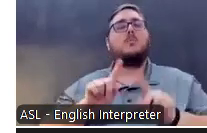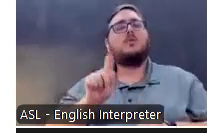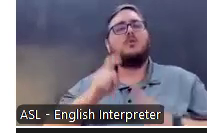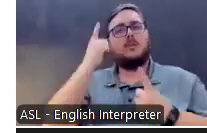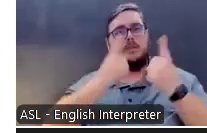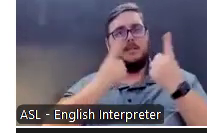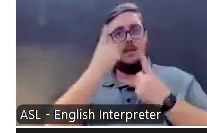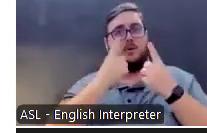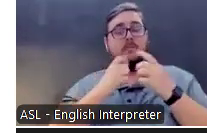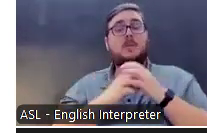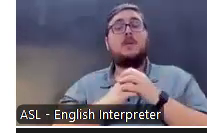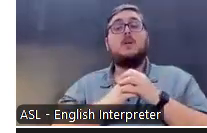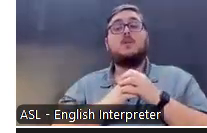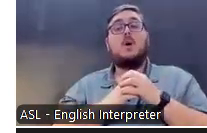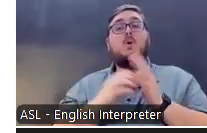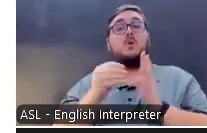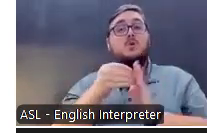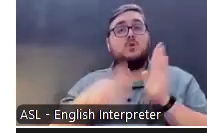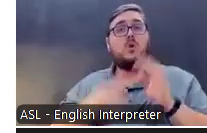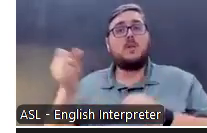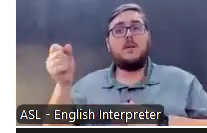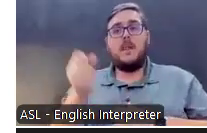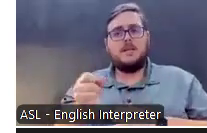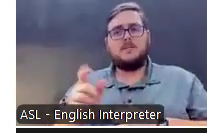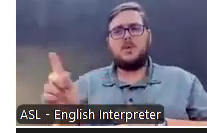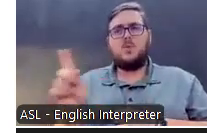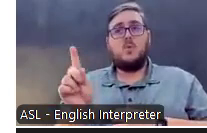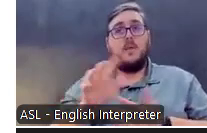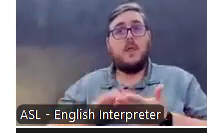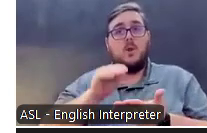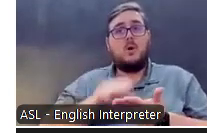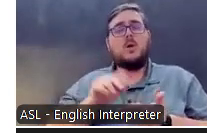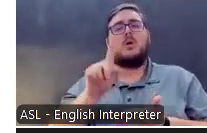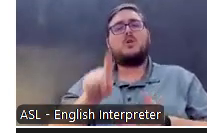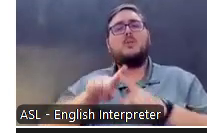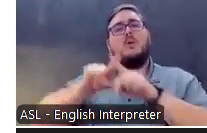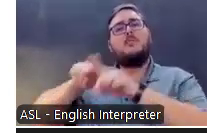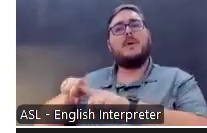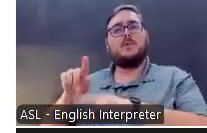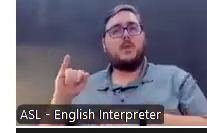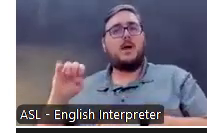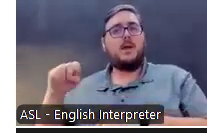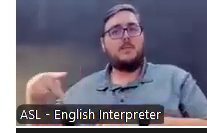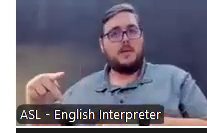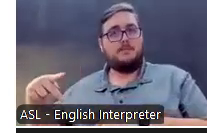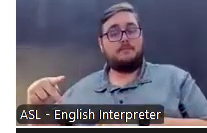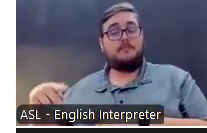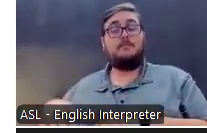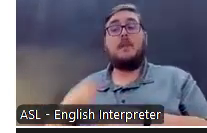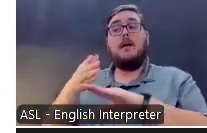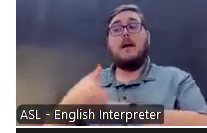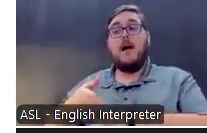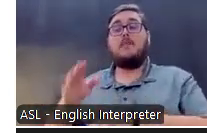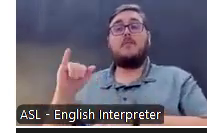on their IEP, and after the IEP team has considered the full range of supplementary